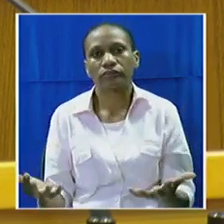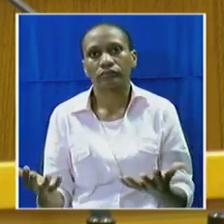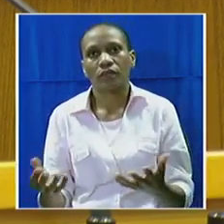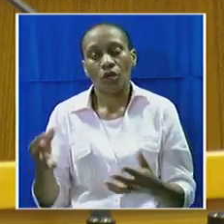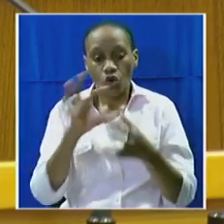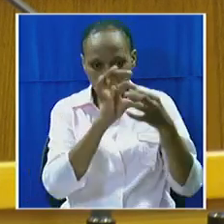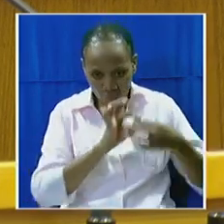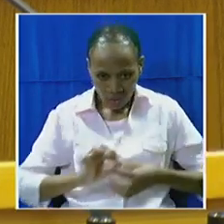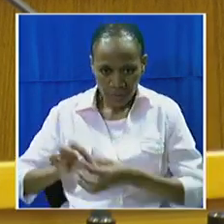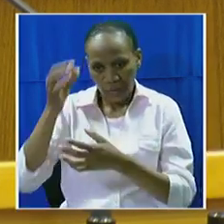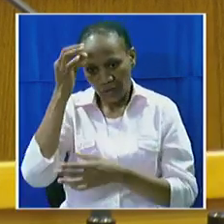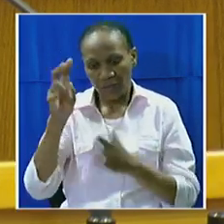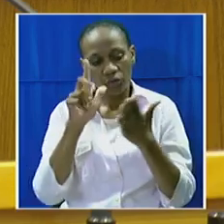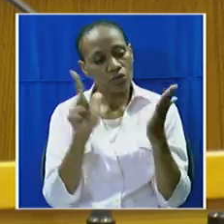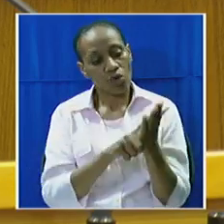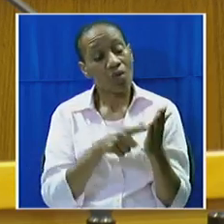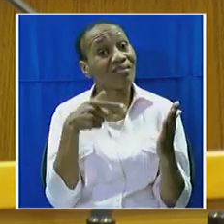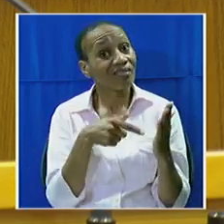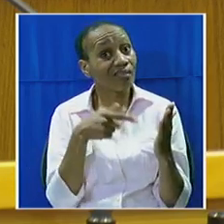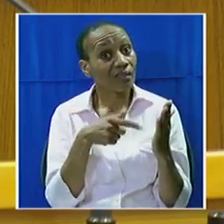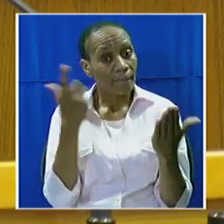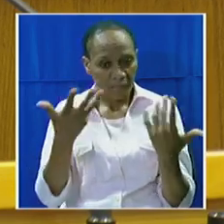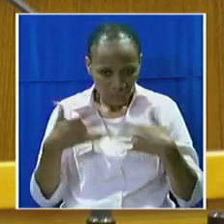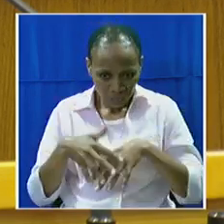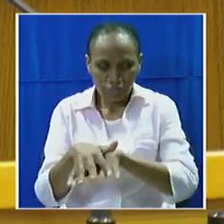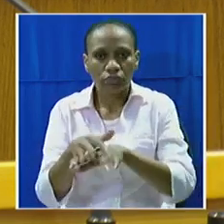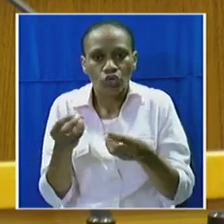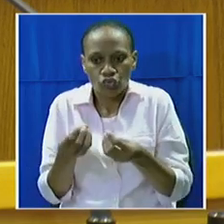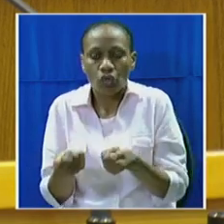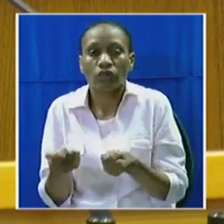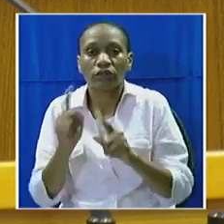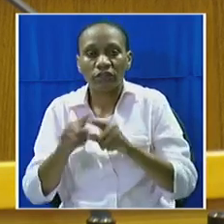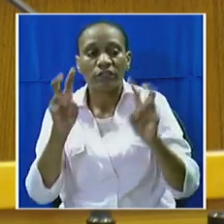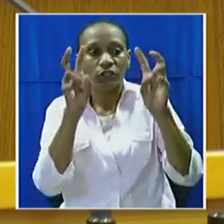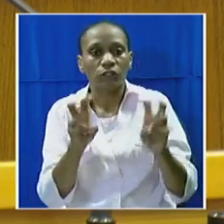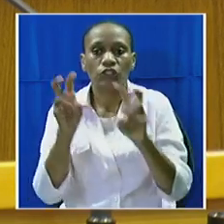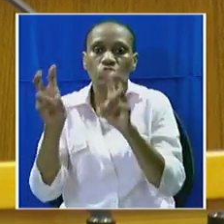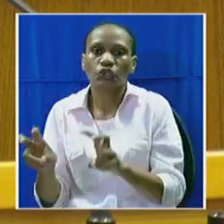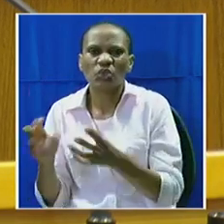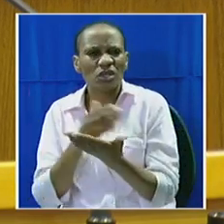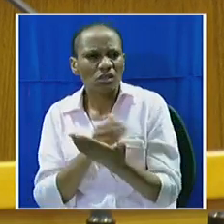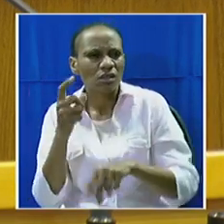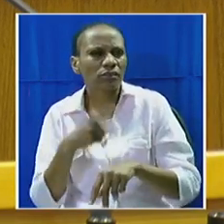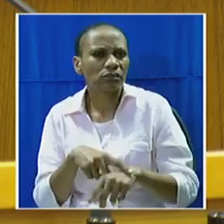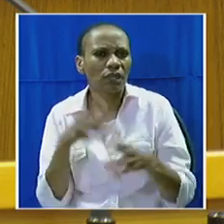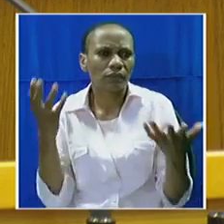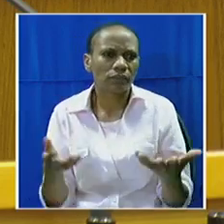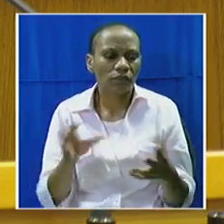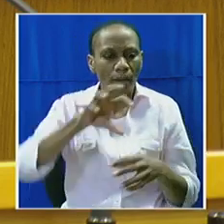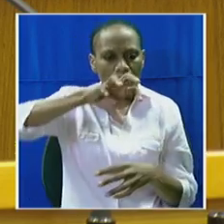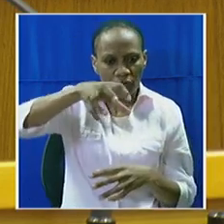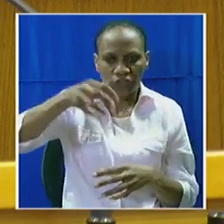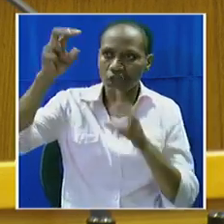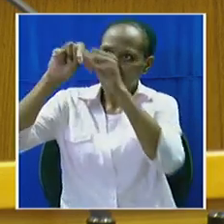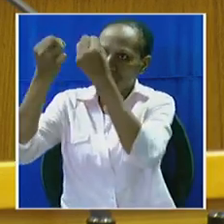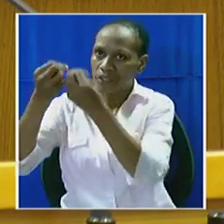governance legislation must be enacted to deal with issues related to the efficiency of the provincial and national